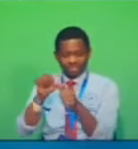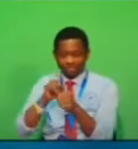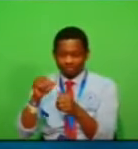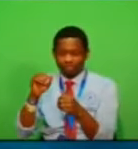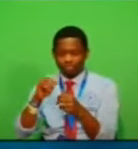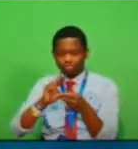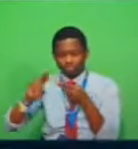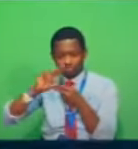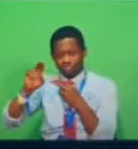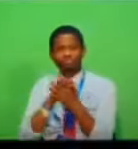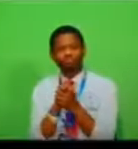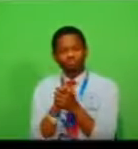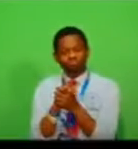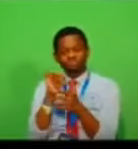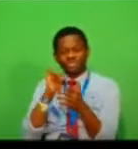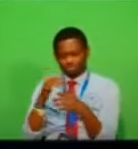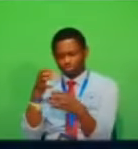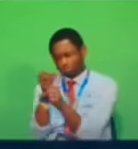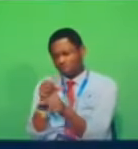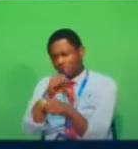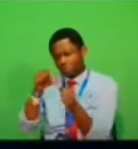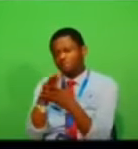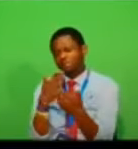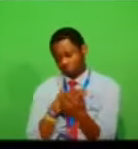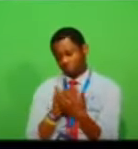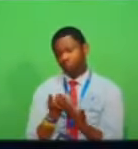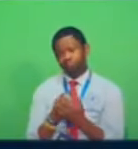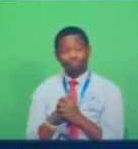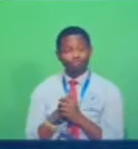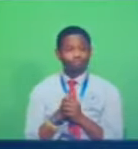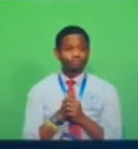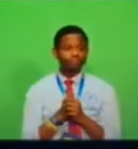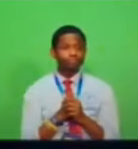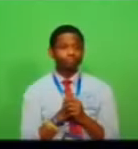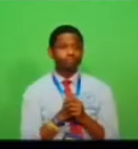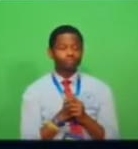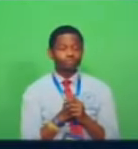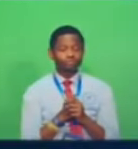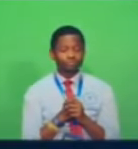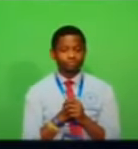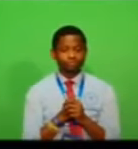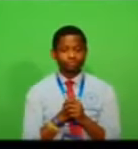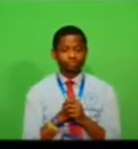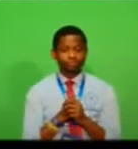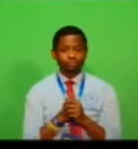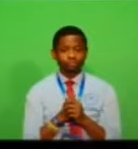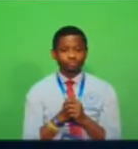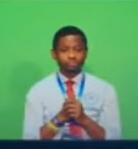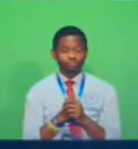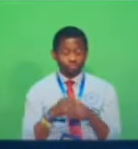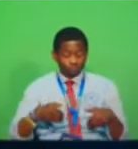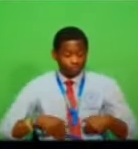story. That's so touching and so powerful. The youth are the future, and